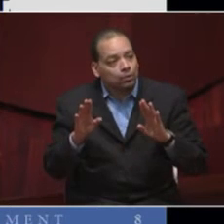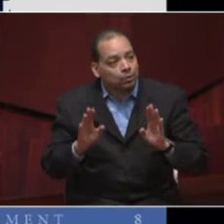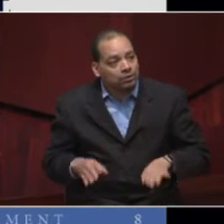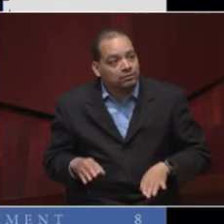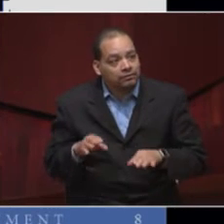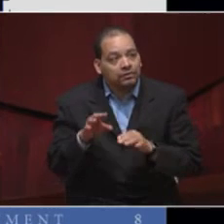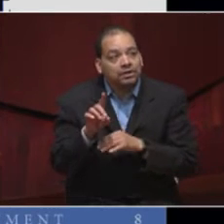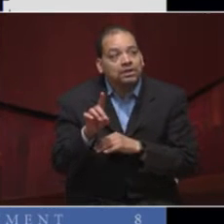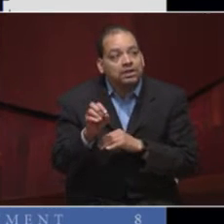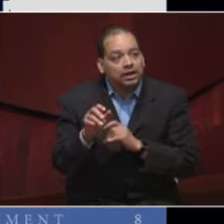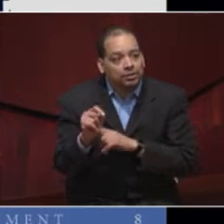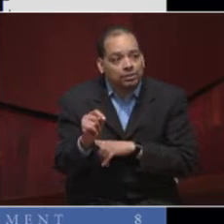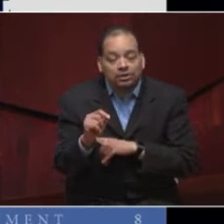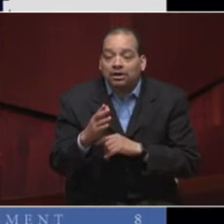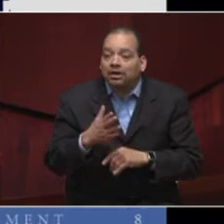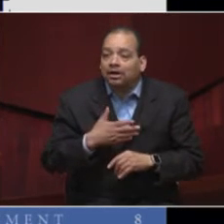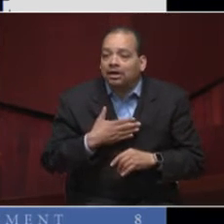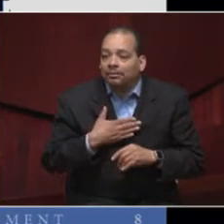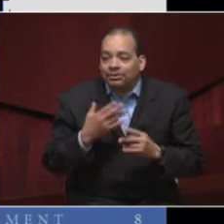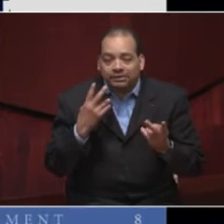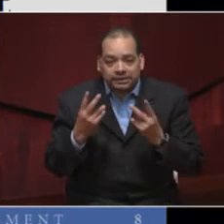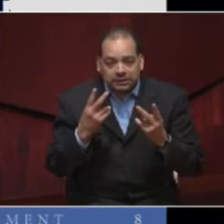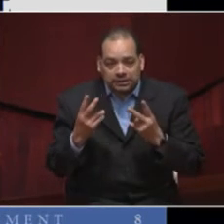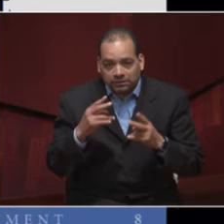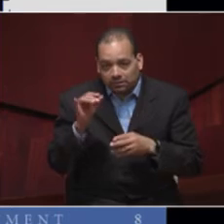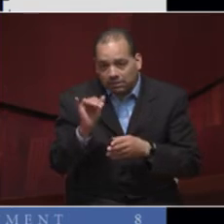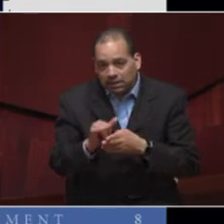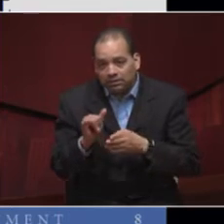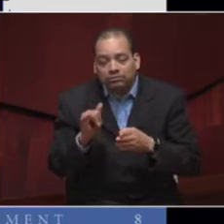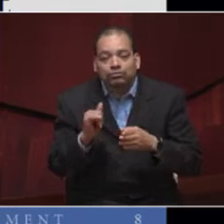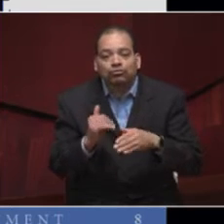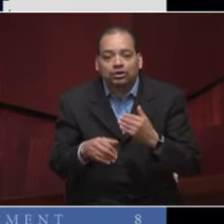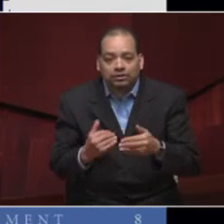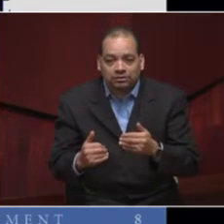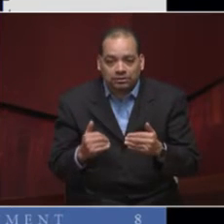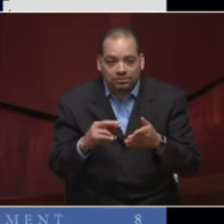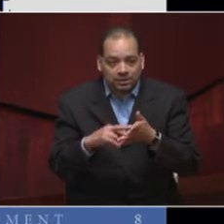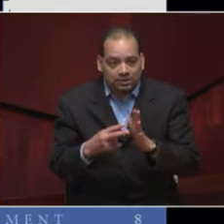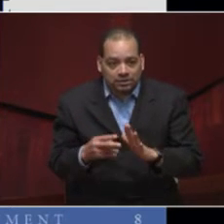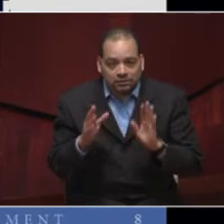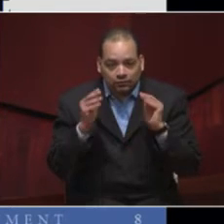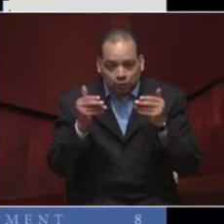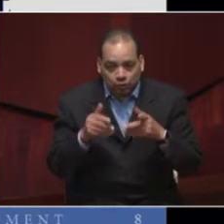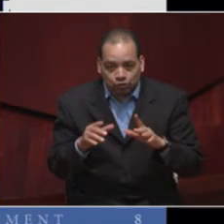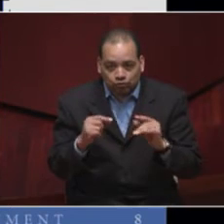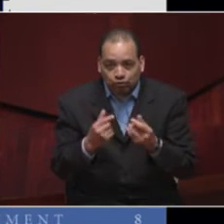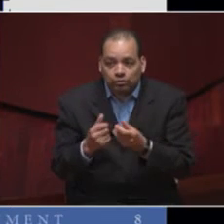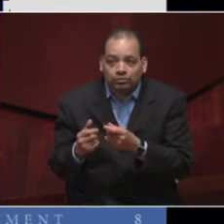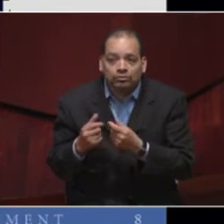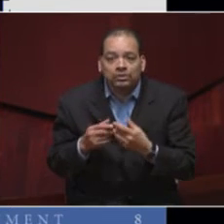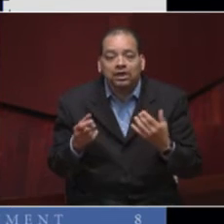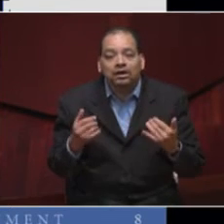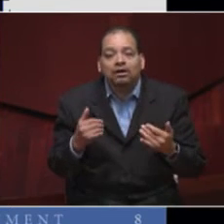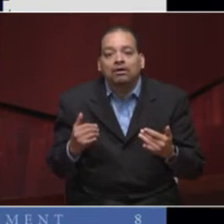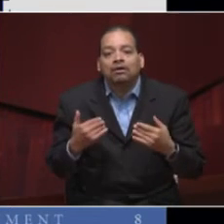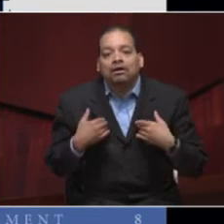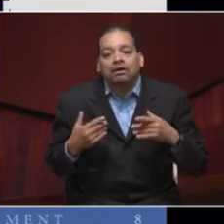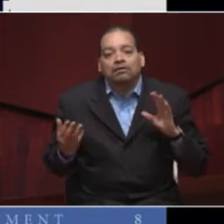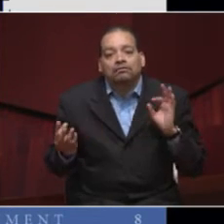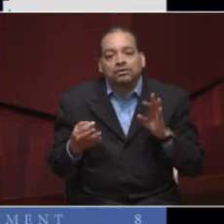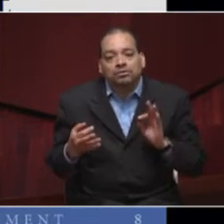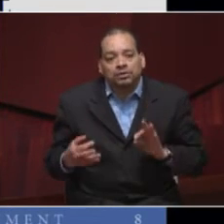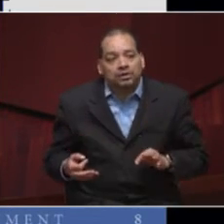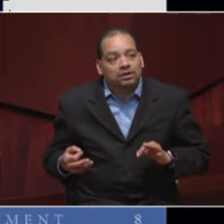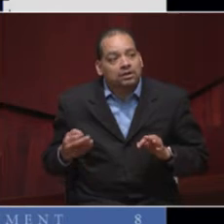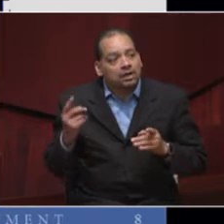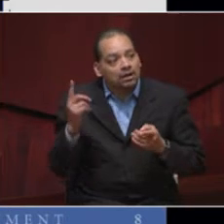So very pleased to see that. So this is sort of the process they did with the focus groups, gathering a lot of that feedback, and then ultimately putting